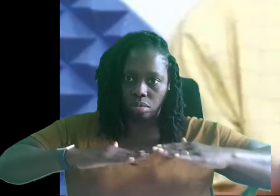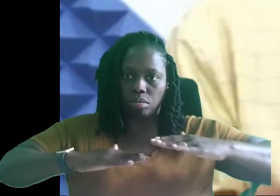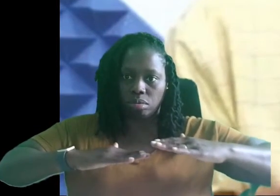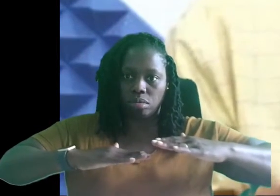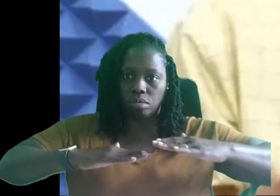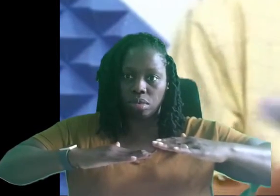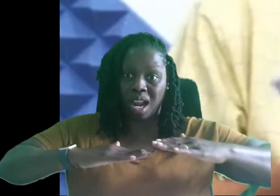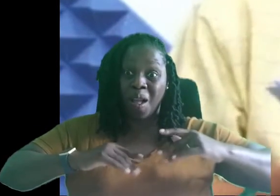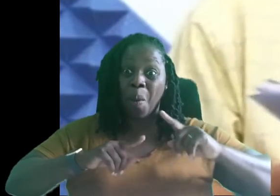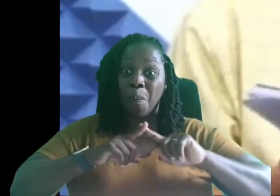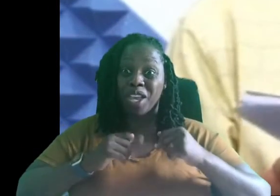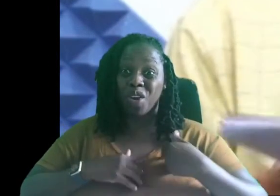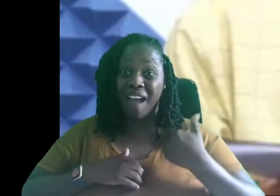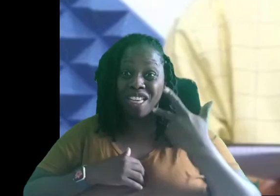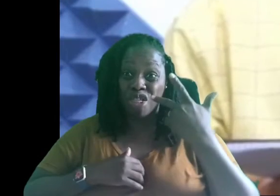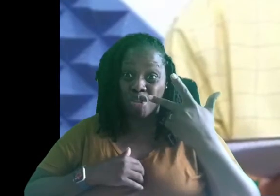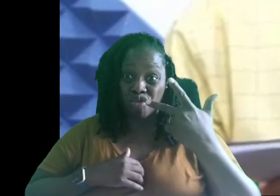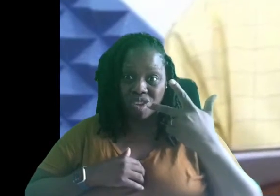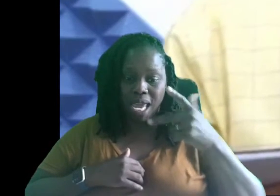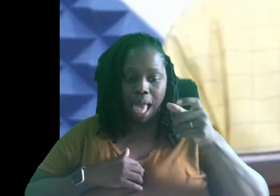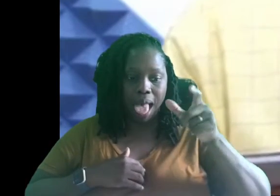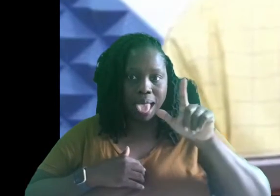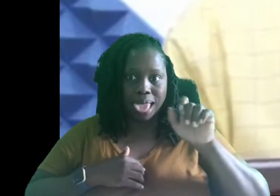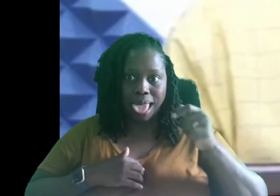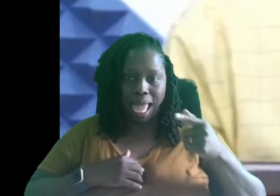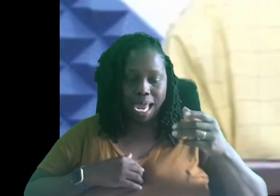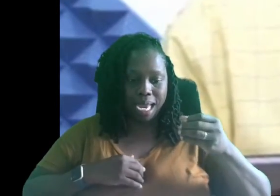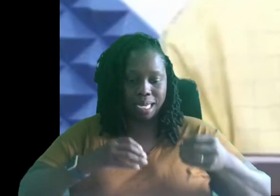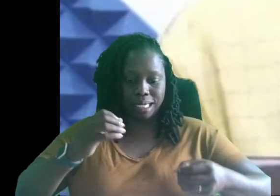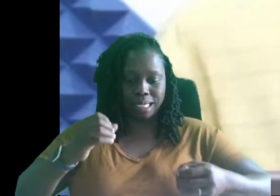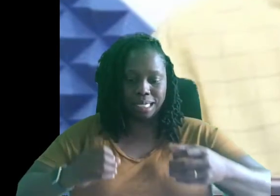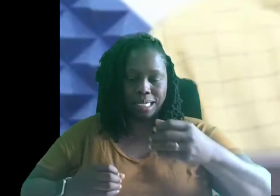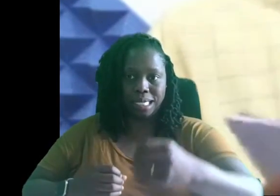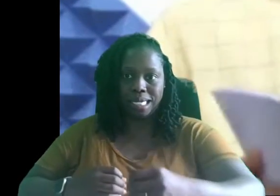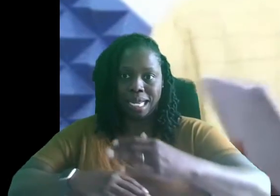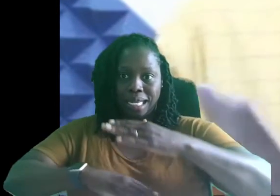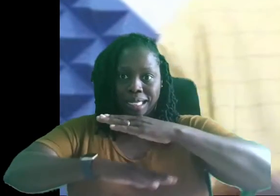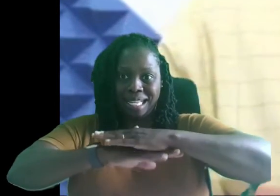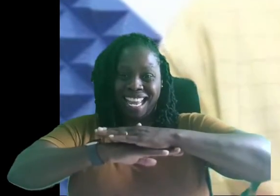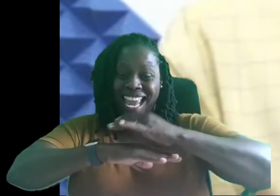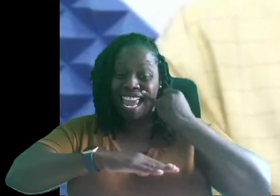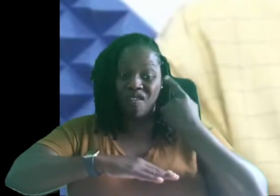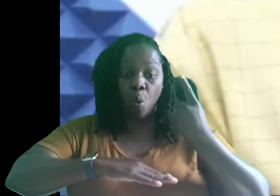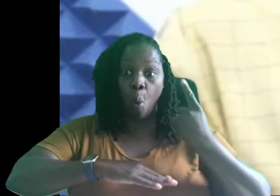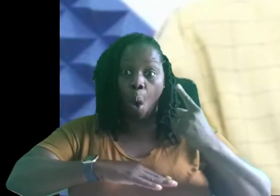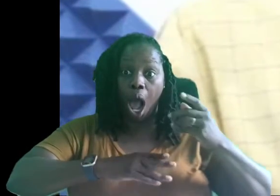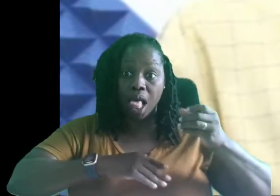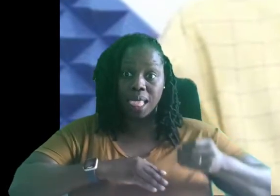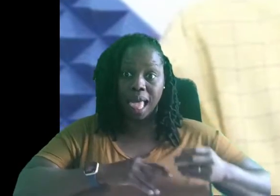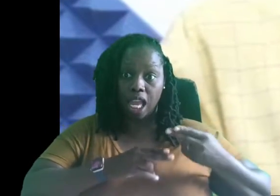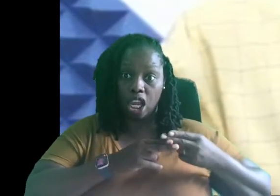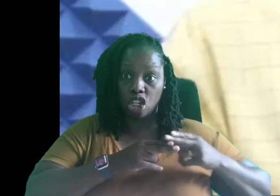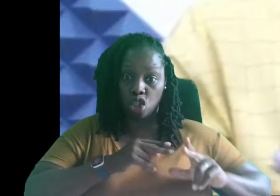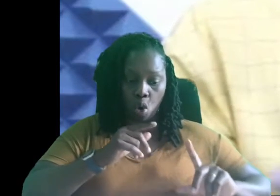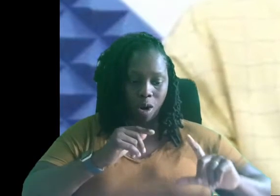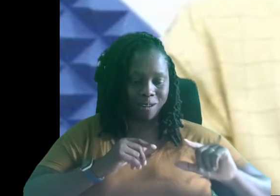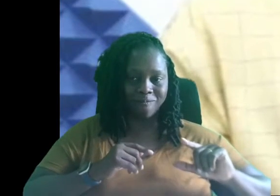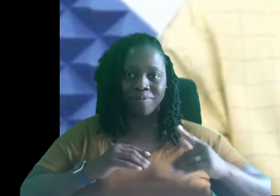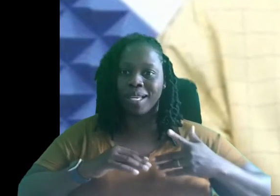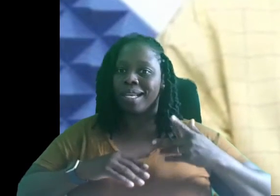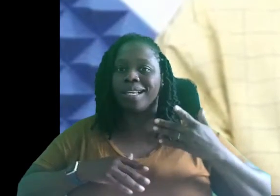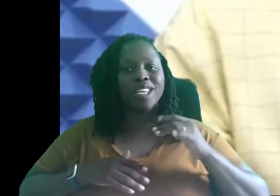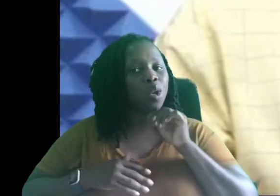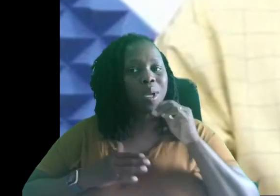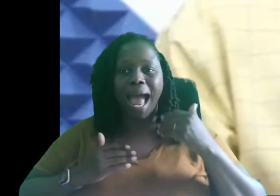plane, another plane, one plane, another plane. But if you had a 3-legged table, no matter how short one of those legs